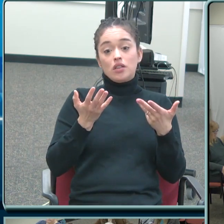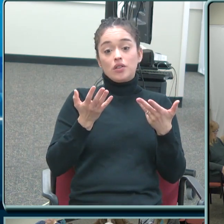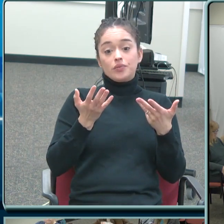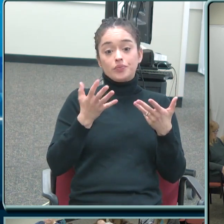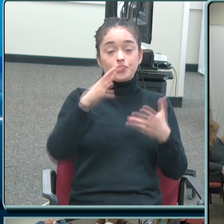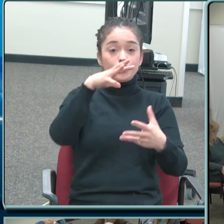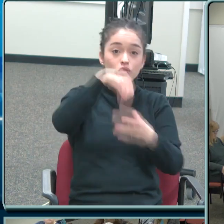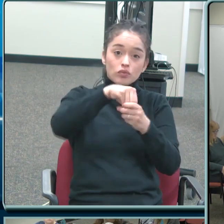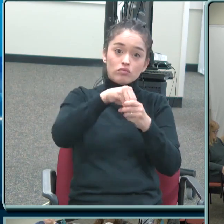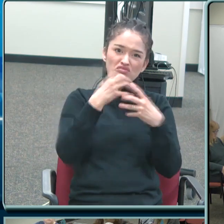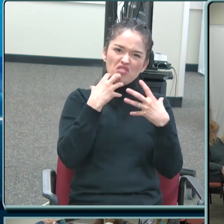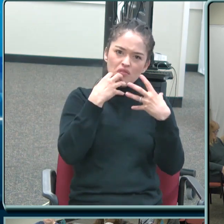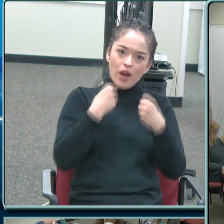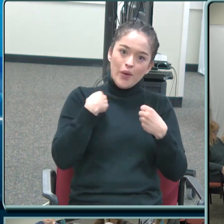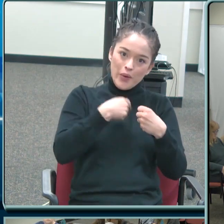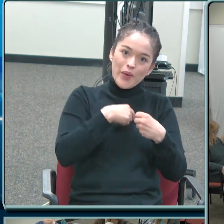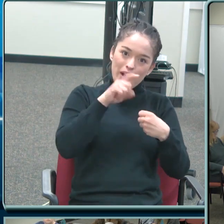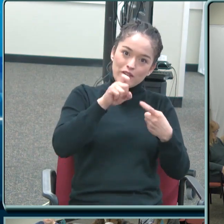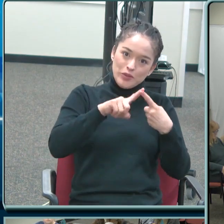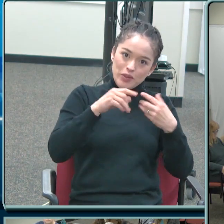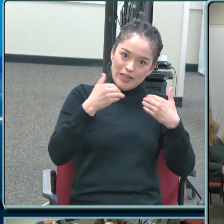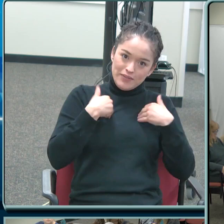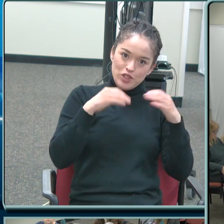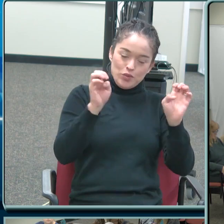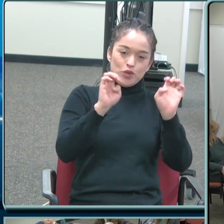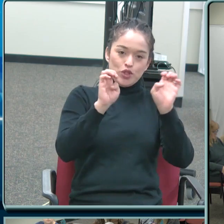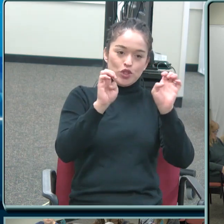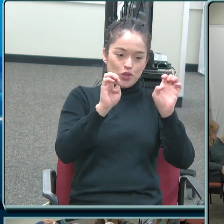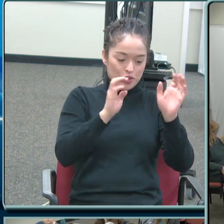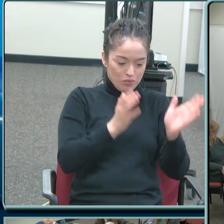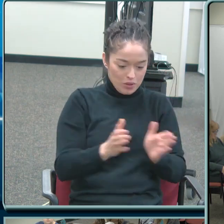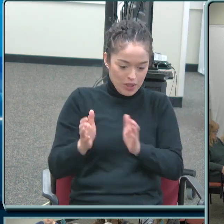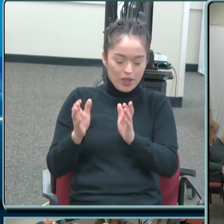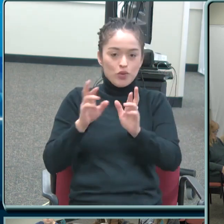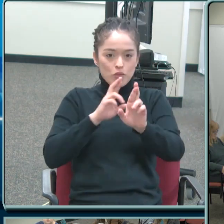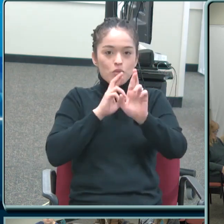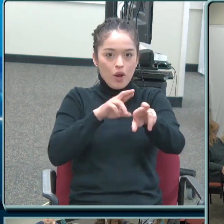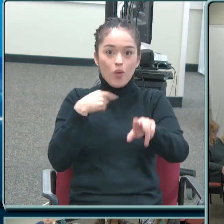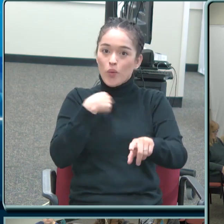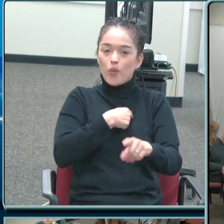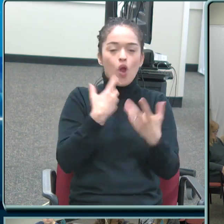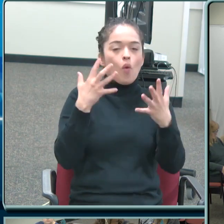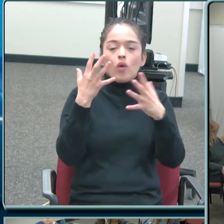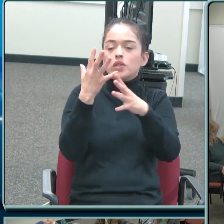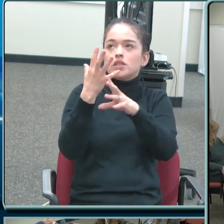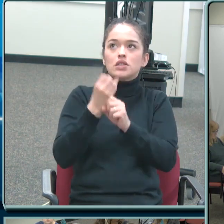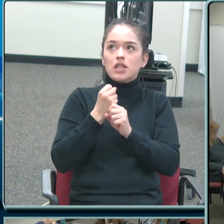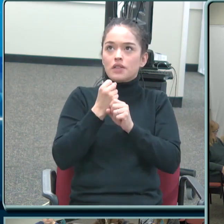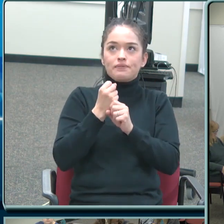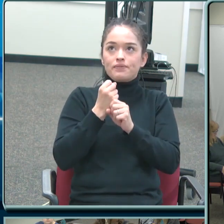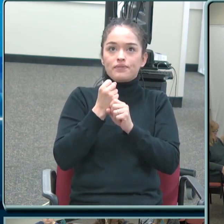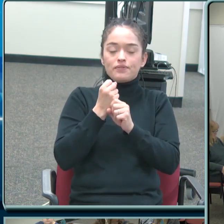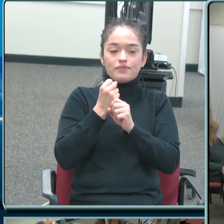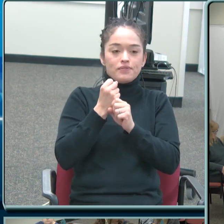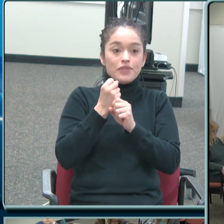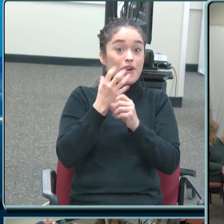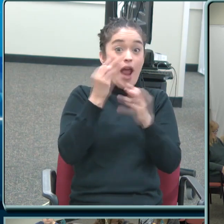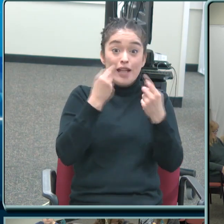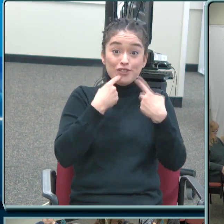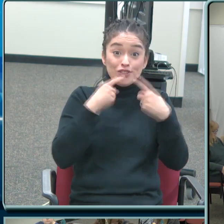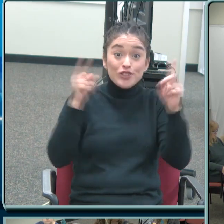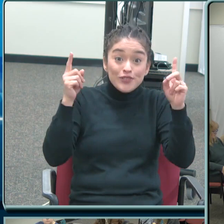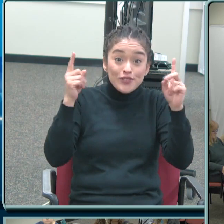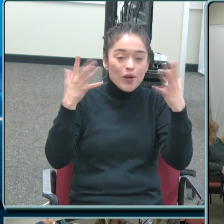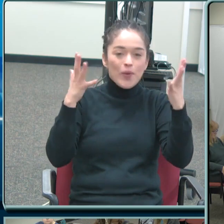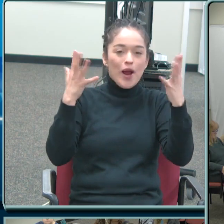with the value that we place on emergency preparedness and response, that we have received and achieved